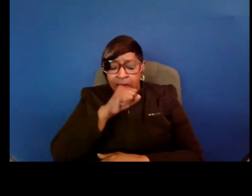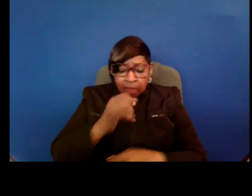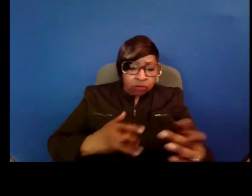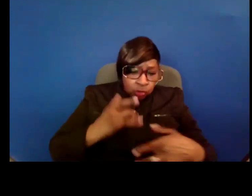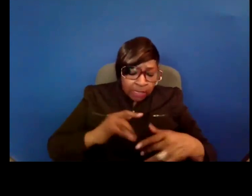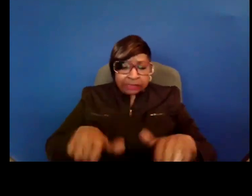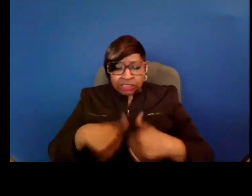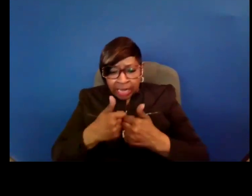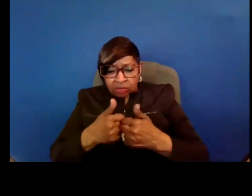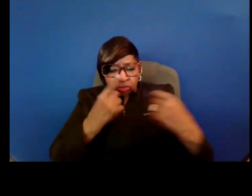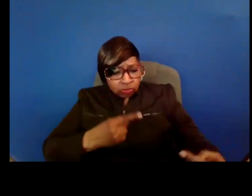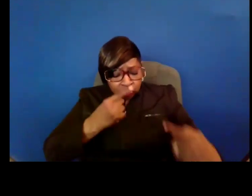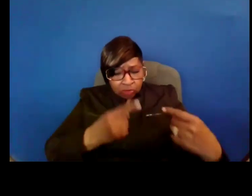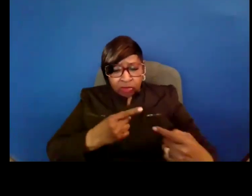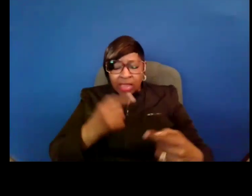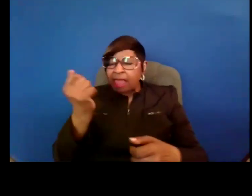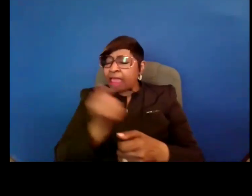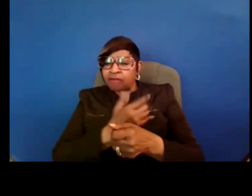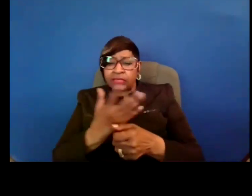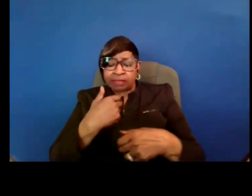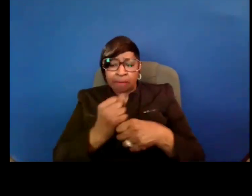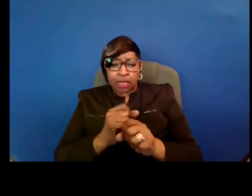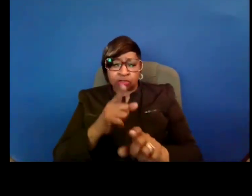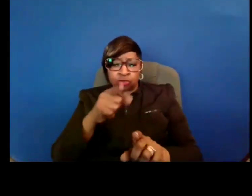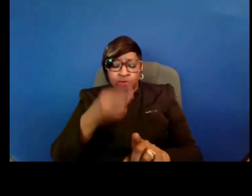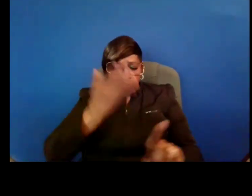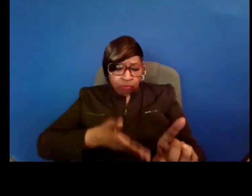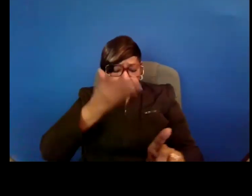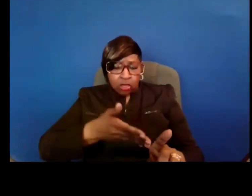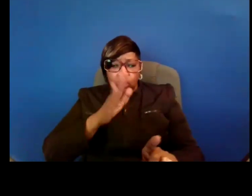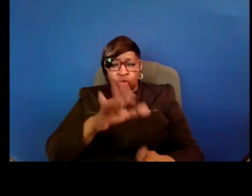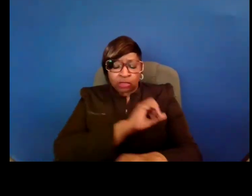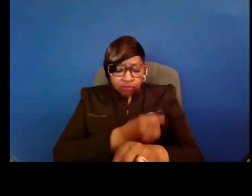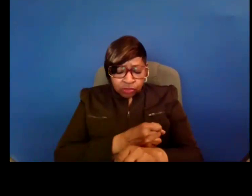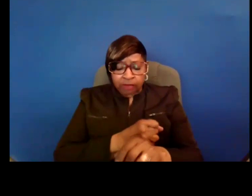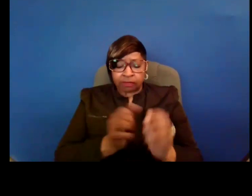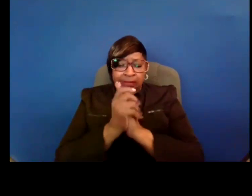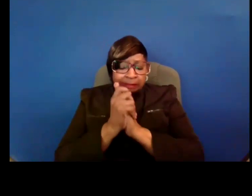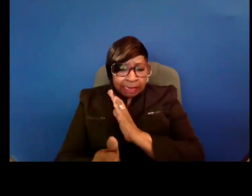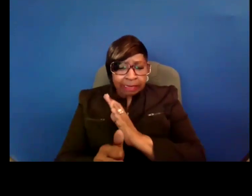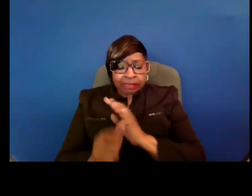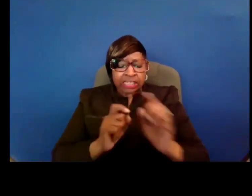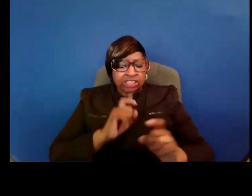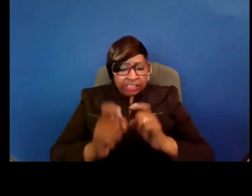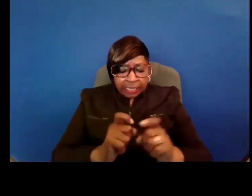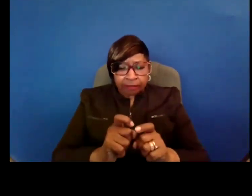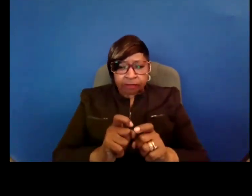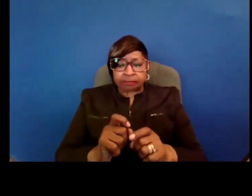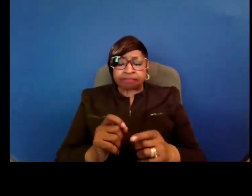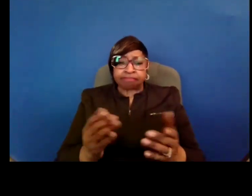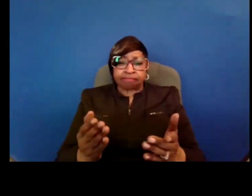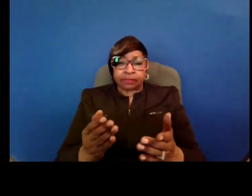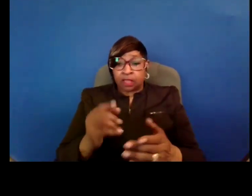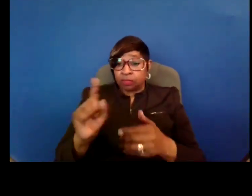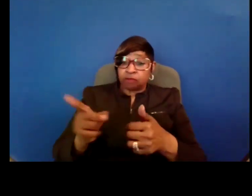challenges, the hardships, everything that makes you who you are, your strengths, your talents, your gifts, right? So the first